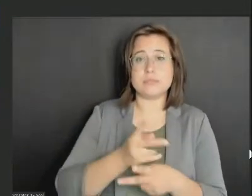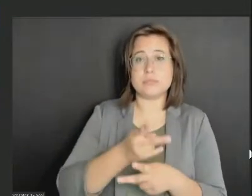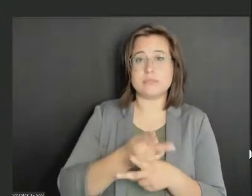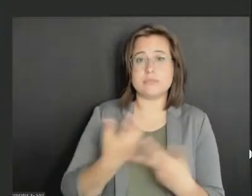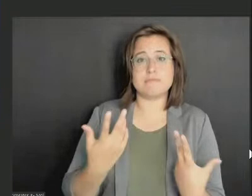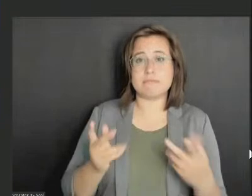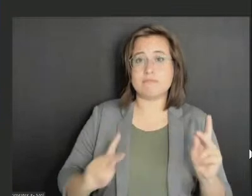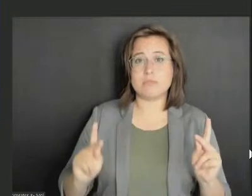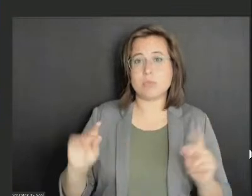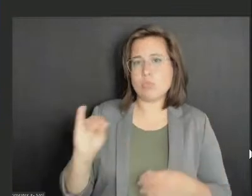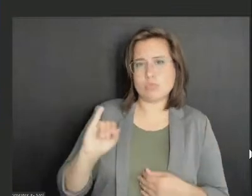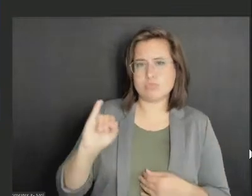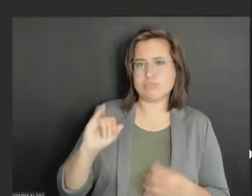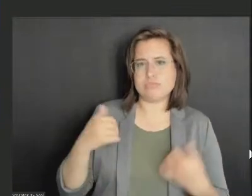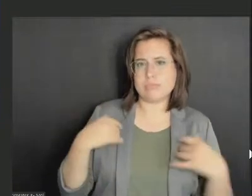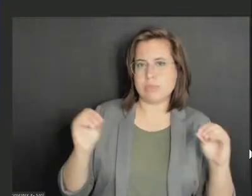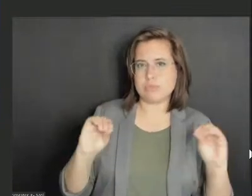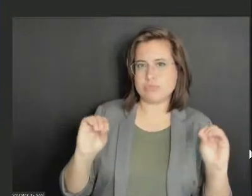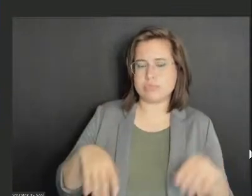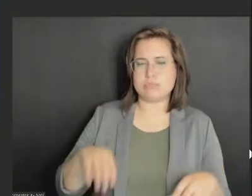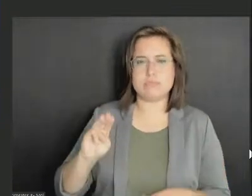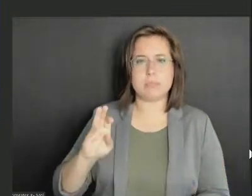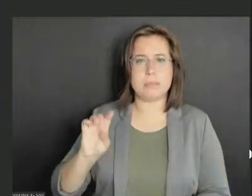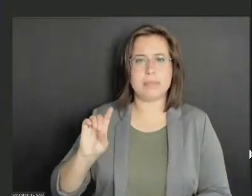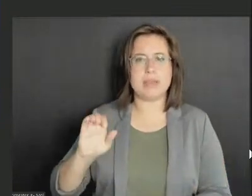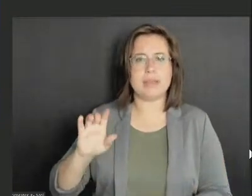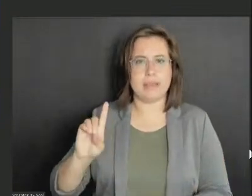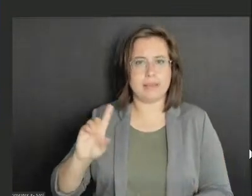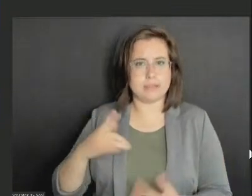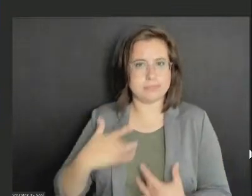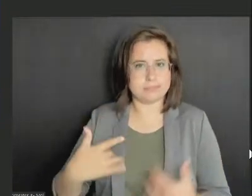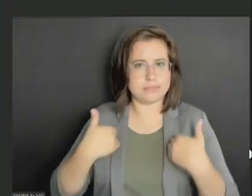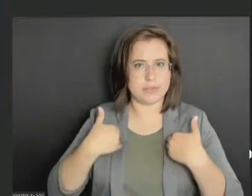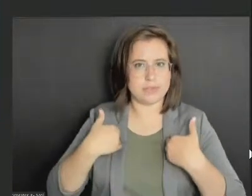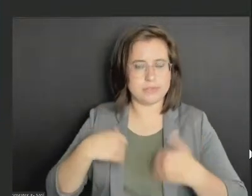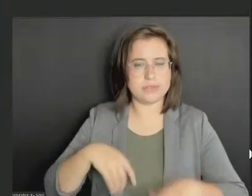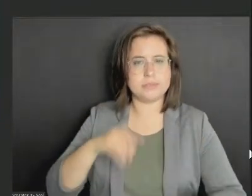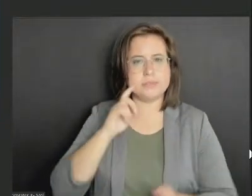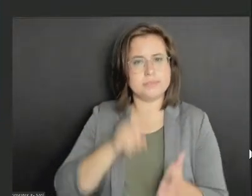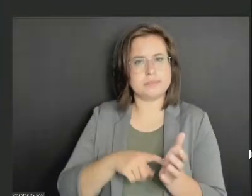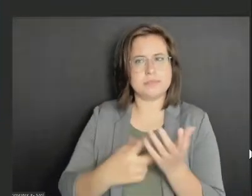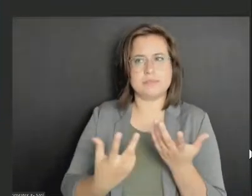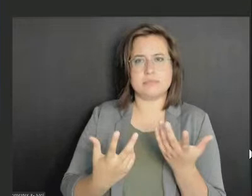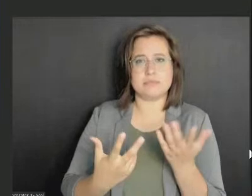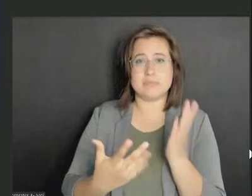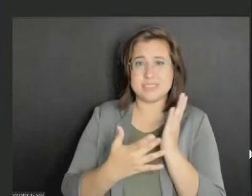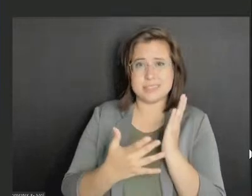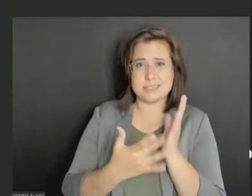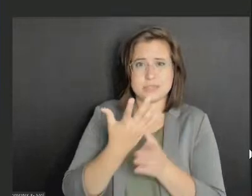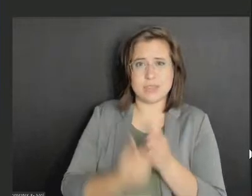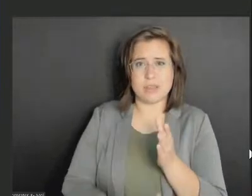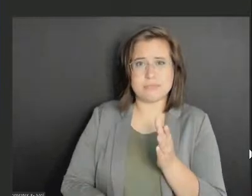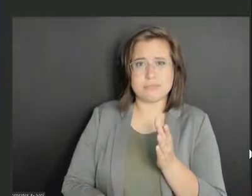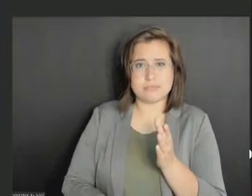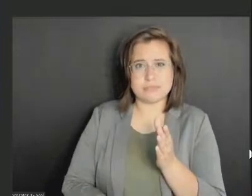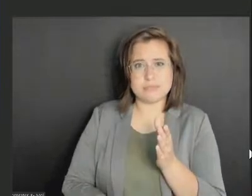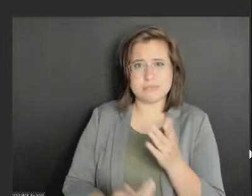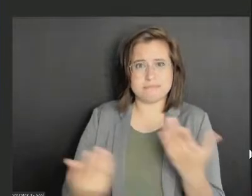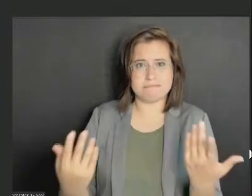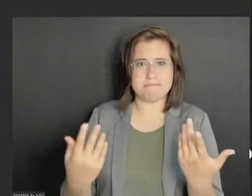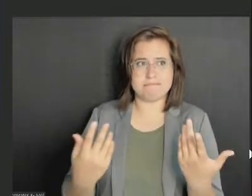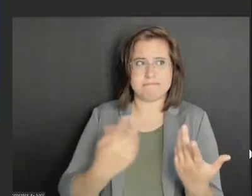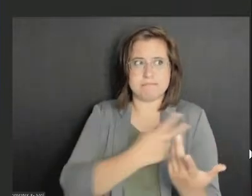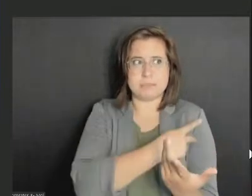and Medicaid patients, and we discovered that there's a technology gap in which we could not do that for our